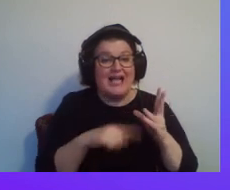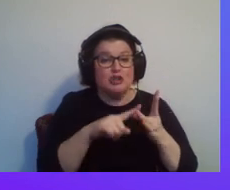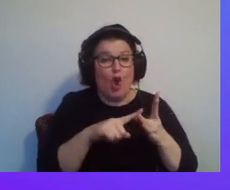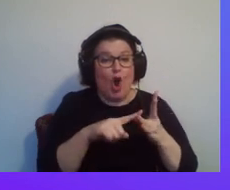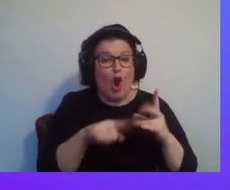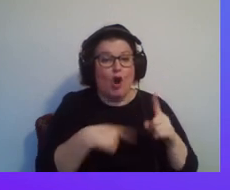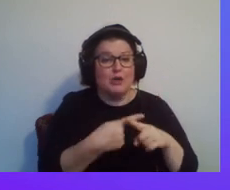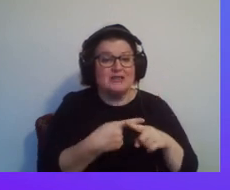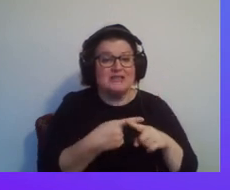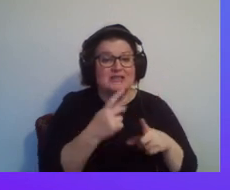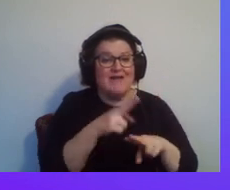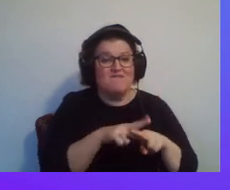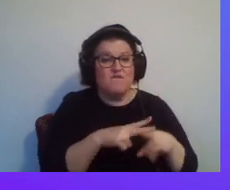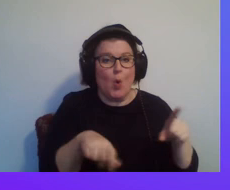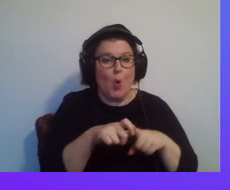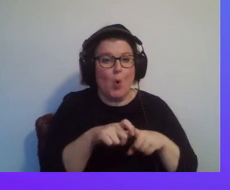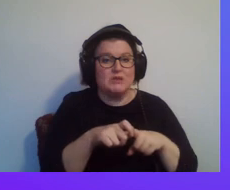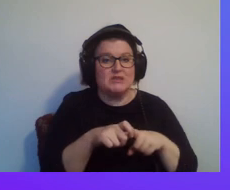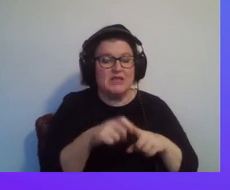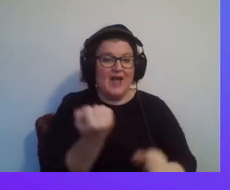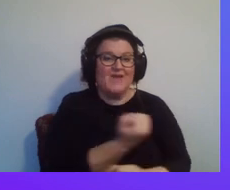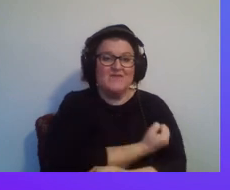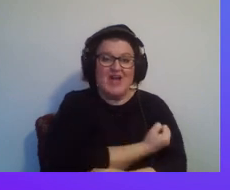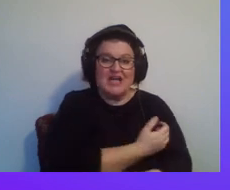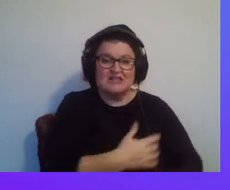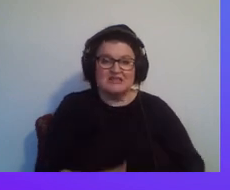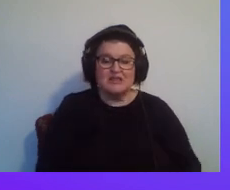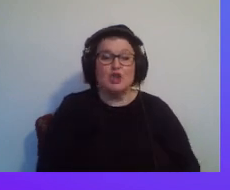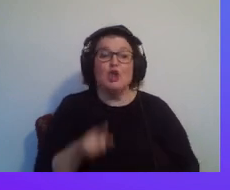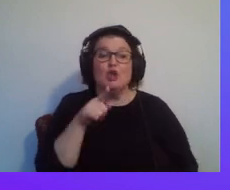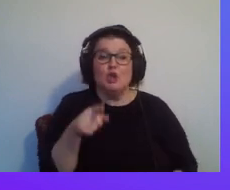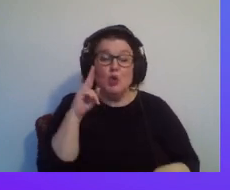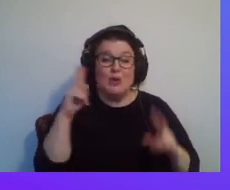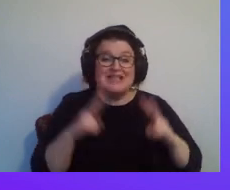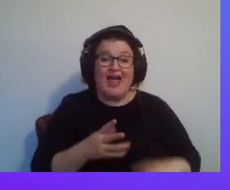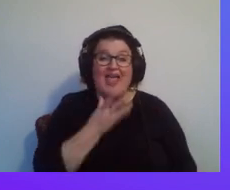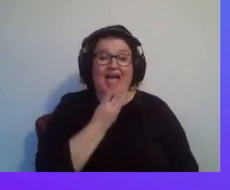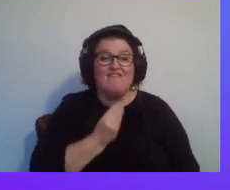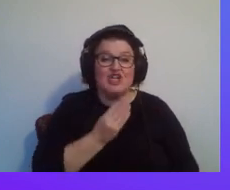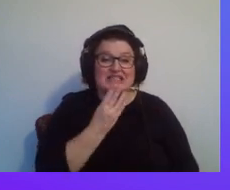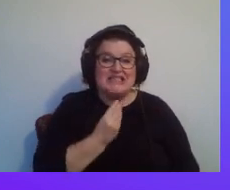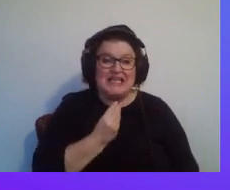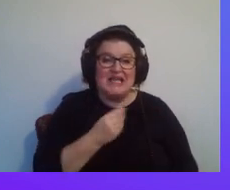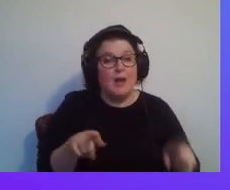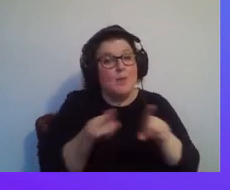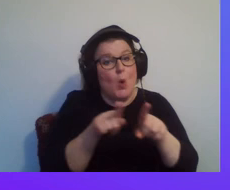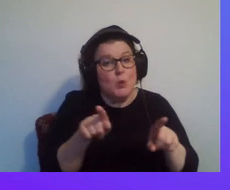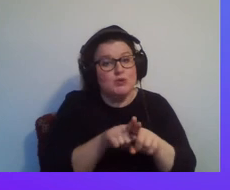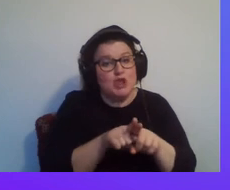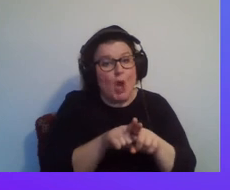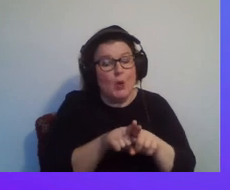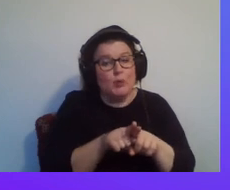at both the efficacy, but also looking at those on